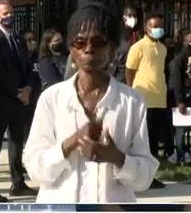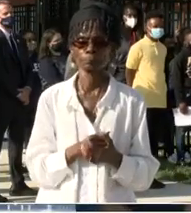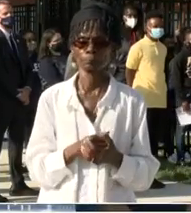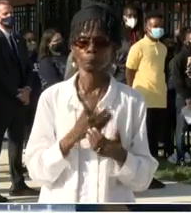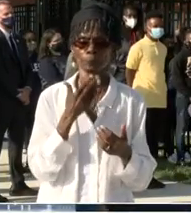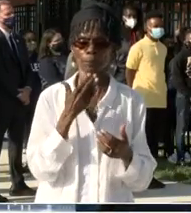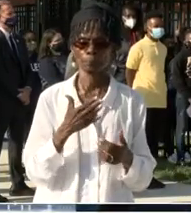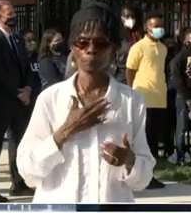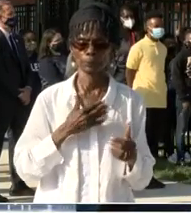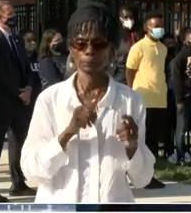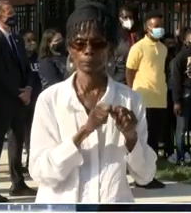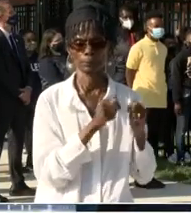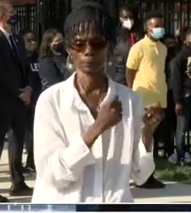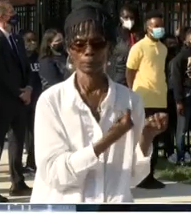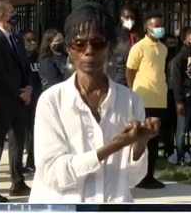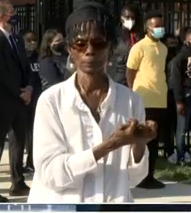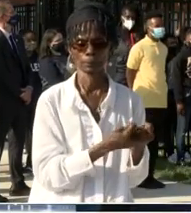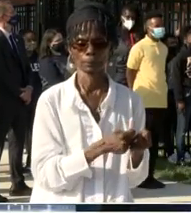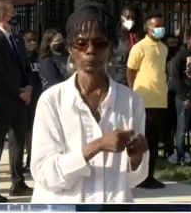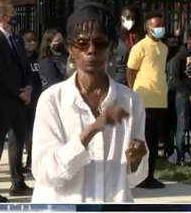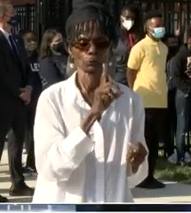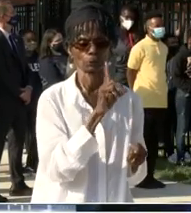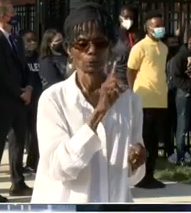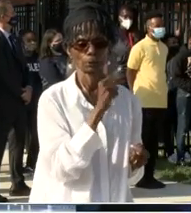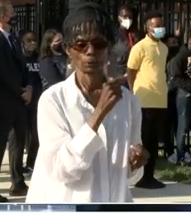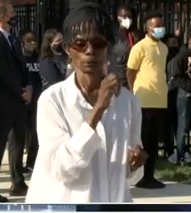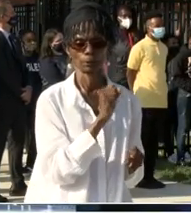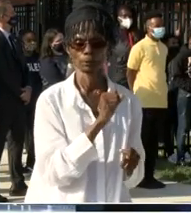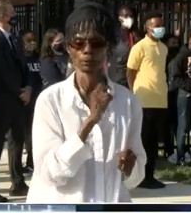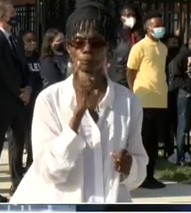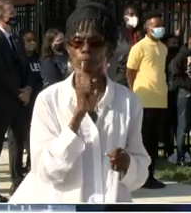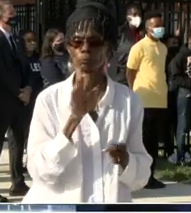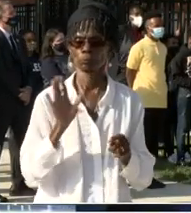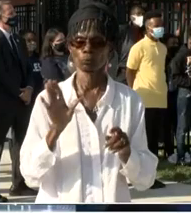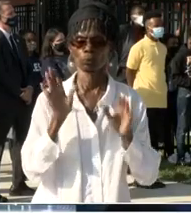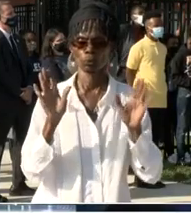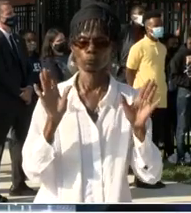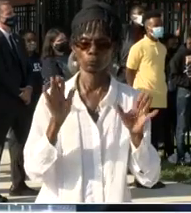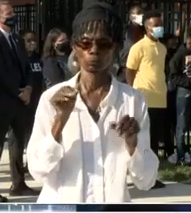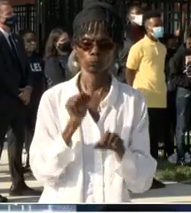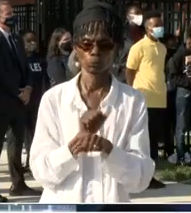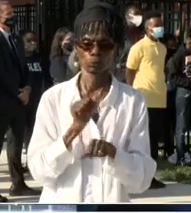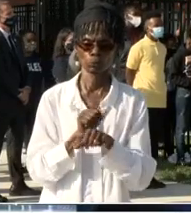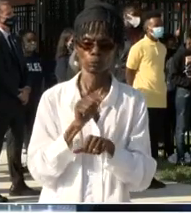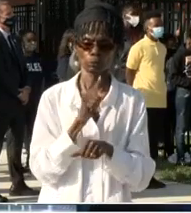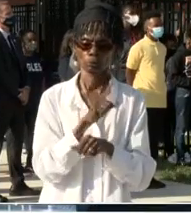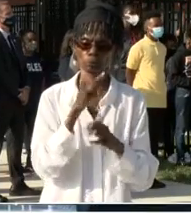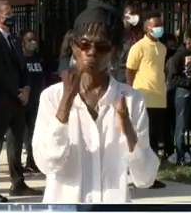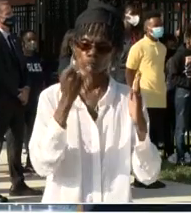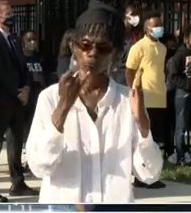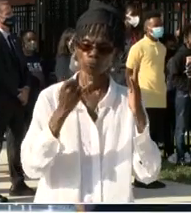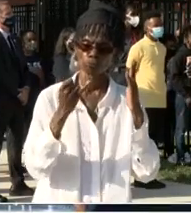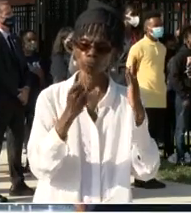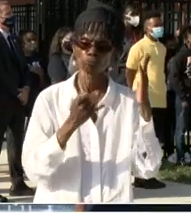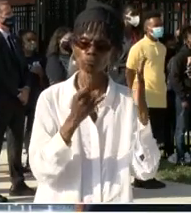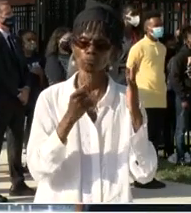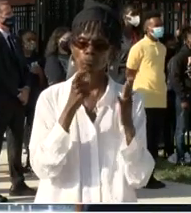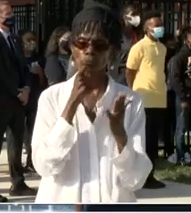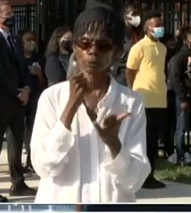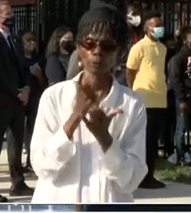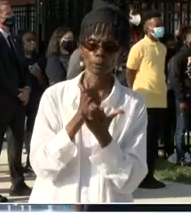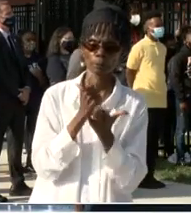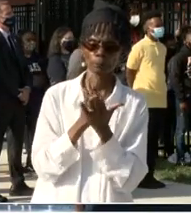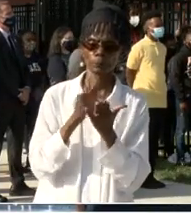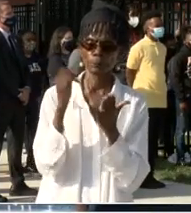Capital Construction for your excellent work on this, and the artists in the DGS Percent for Art program. Your work